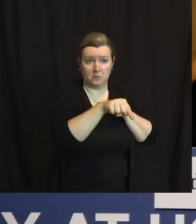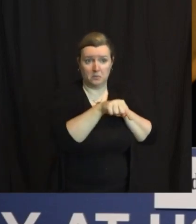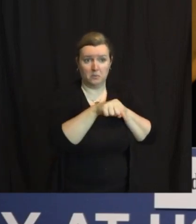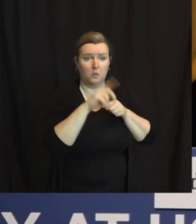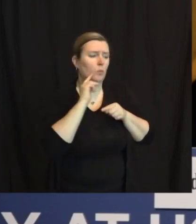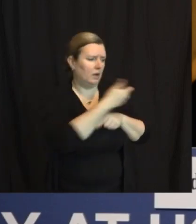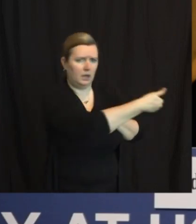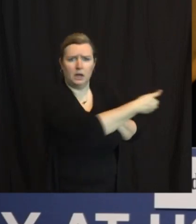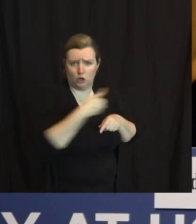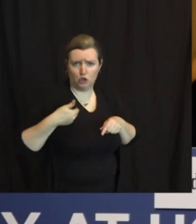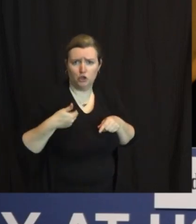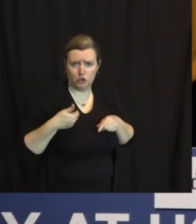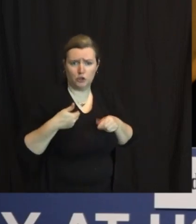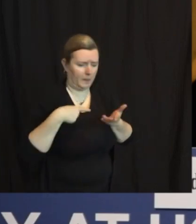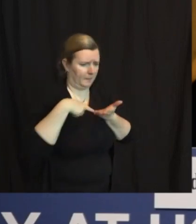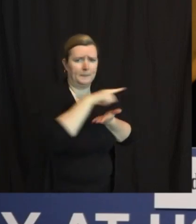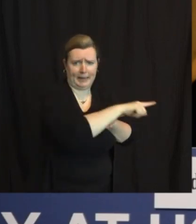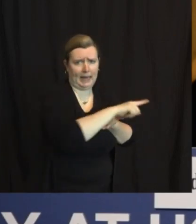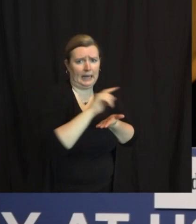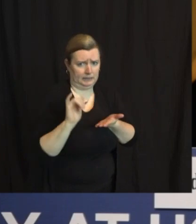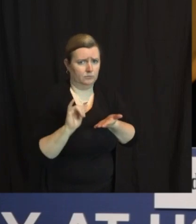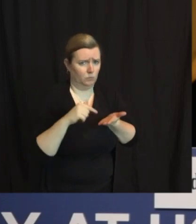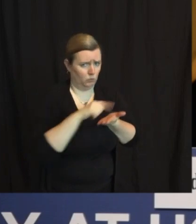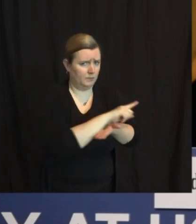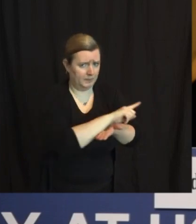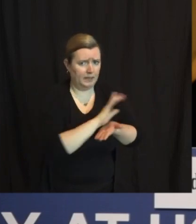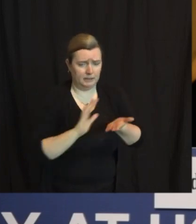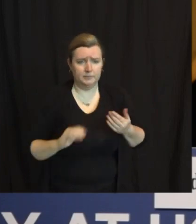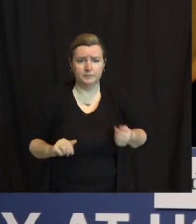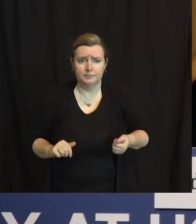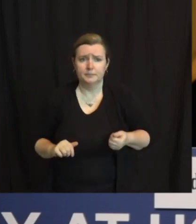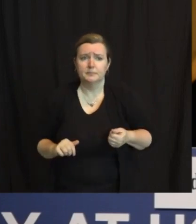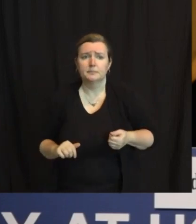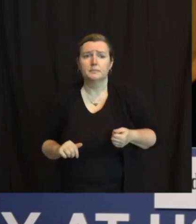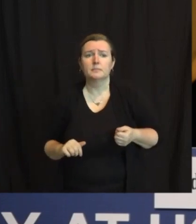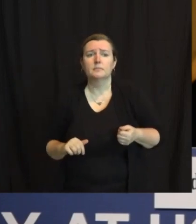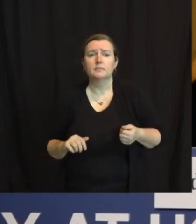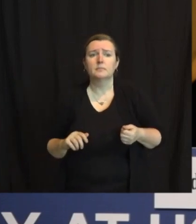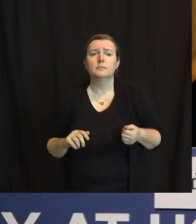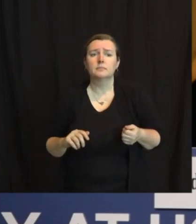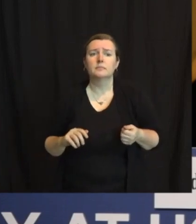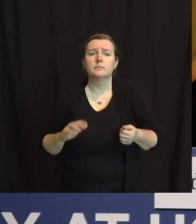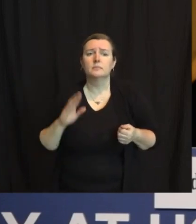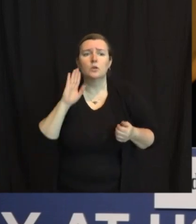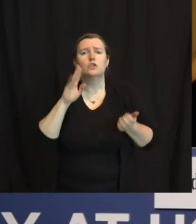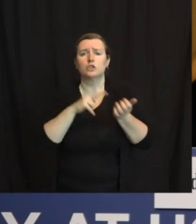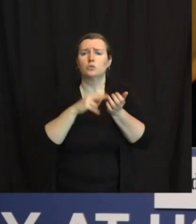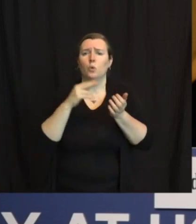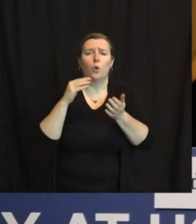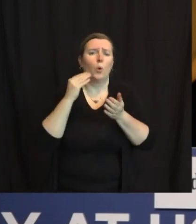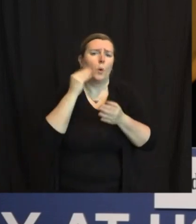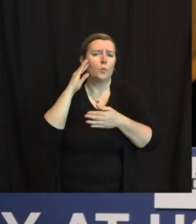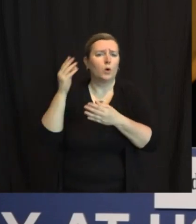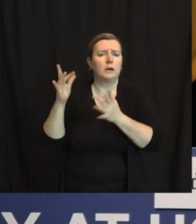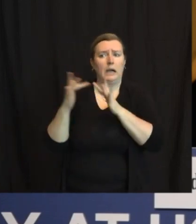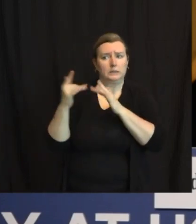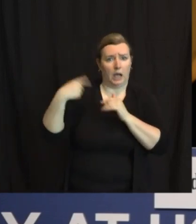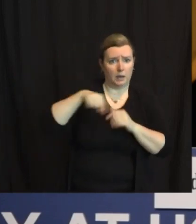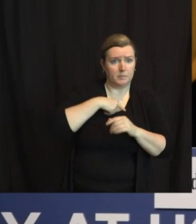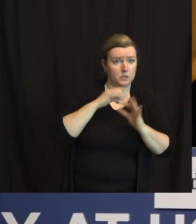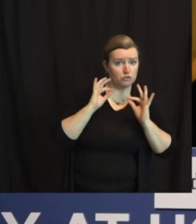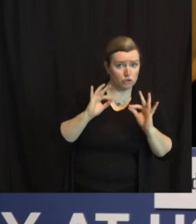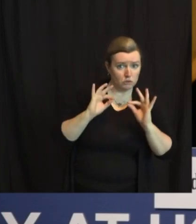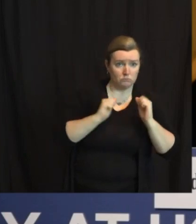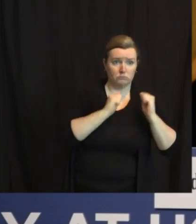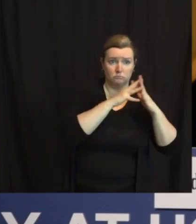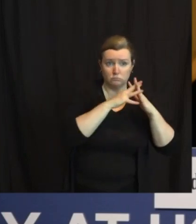facility. And the department will coordinate with nursing programs and facilities to ensure that proper provisions are in place